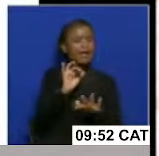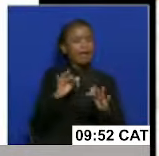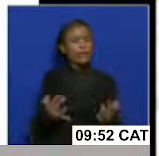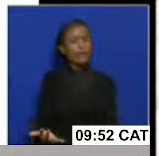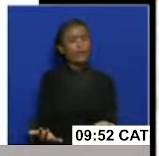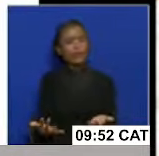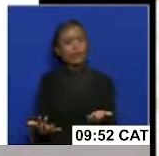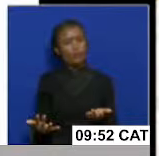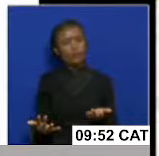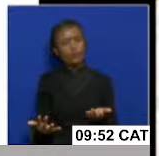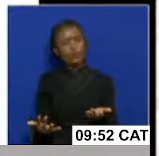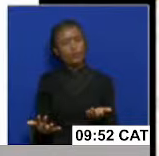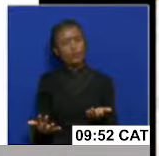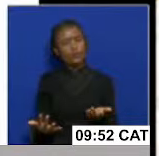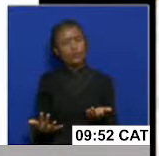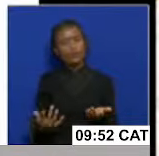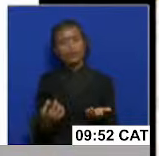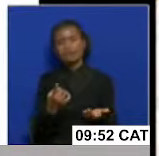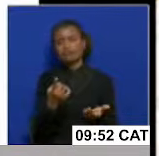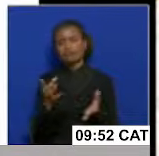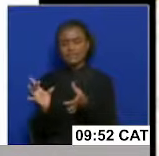involving money?